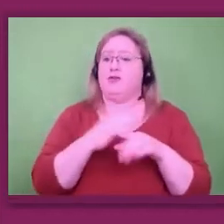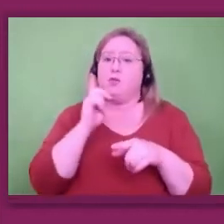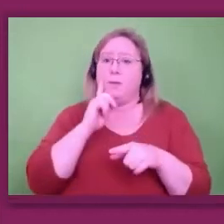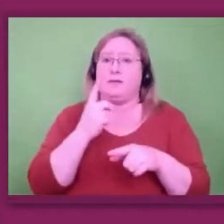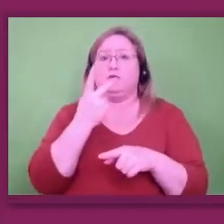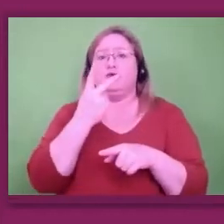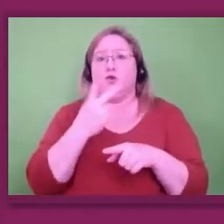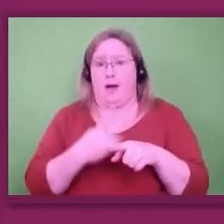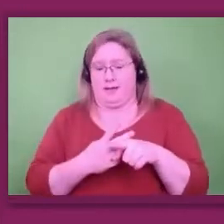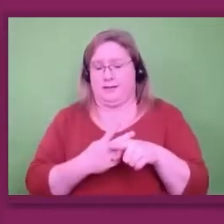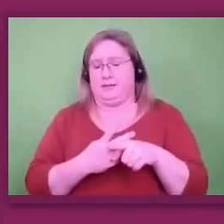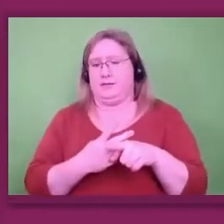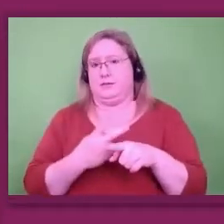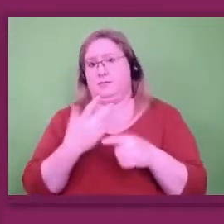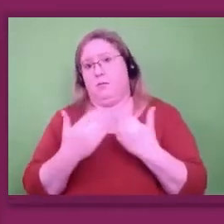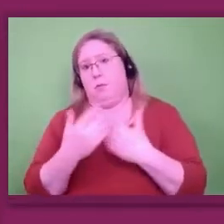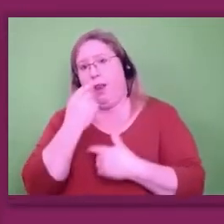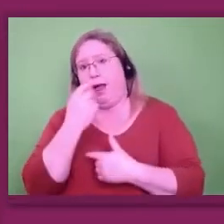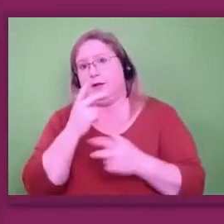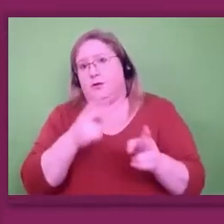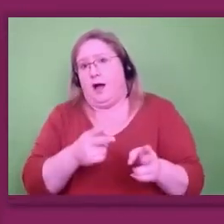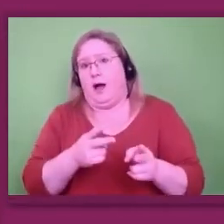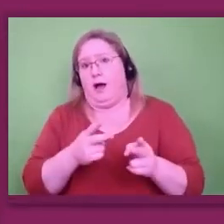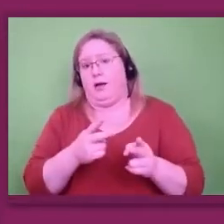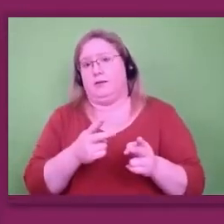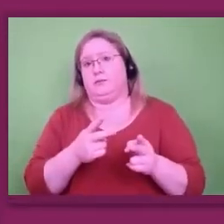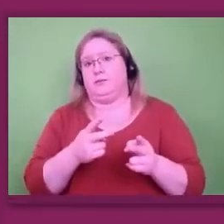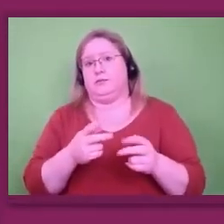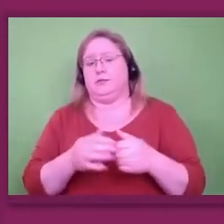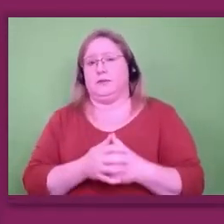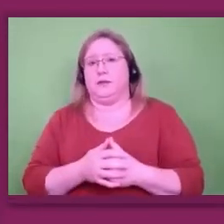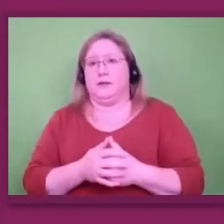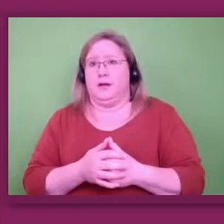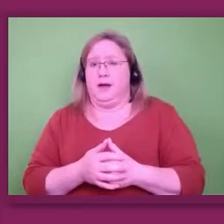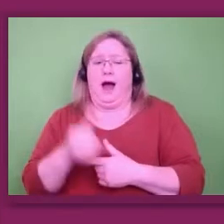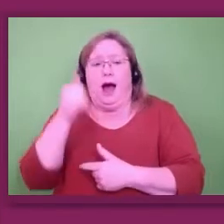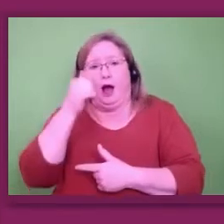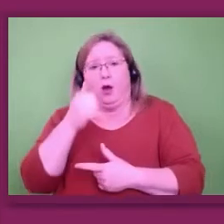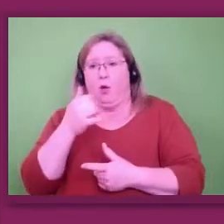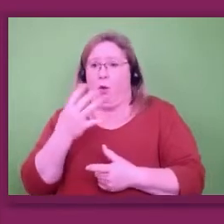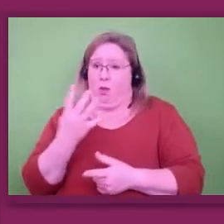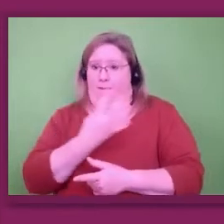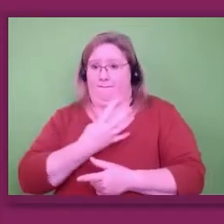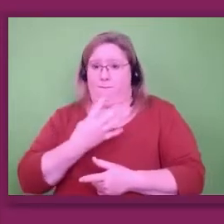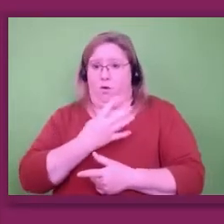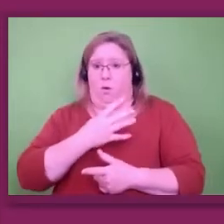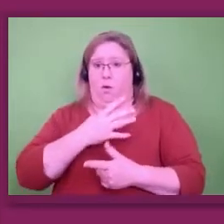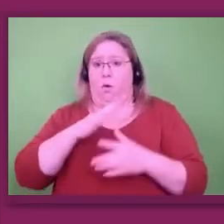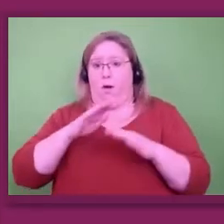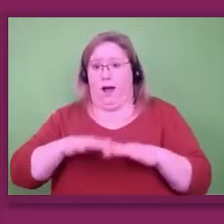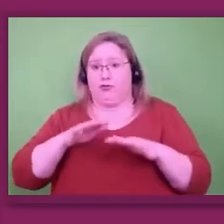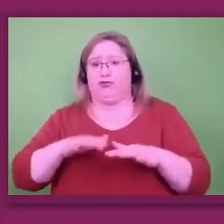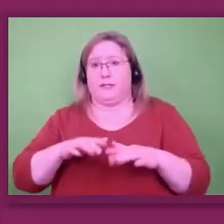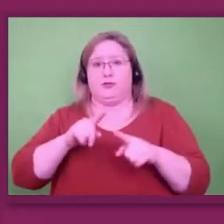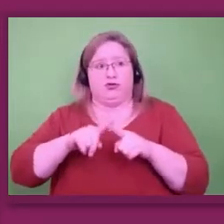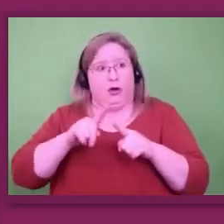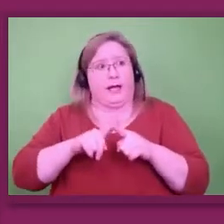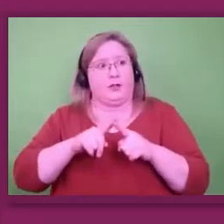I know that there is great efforts going across all 4 countries to try and reduce these